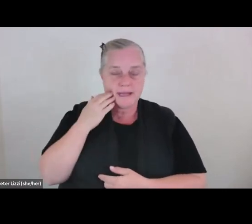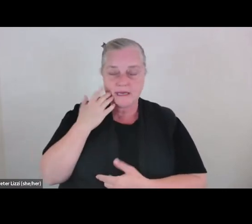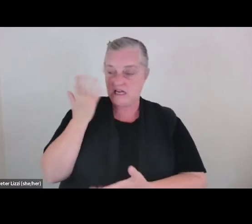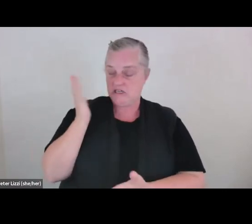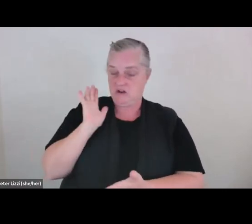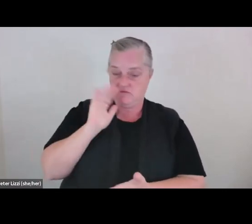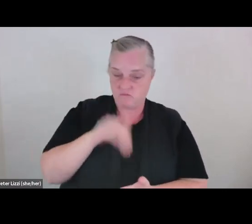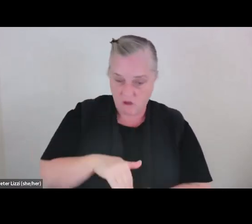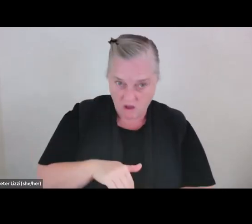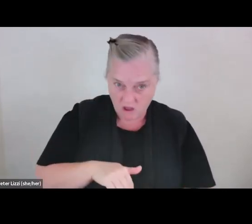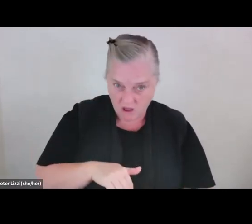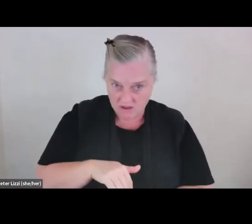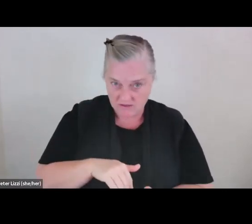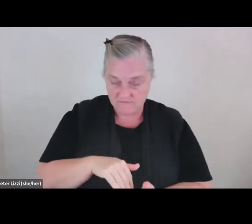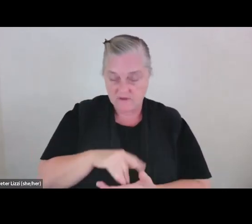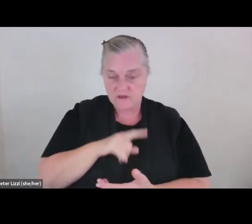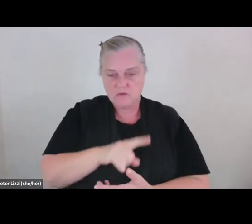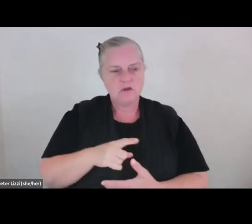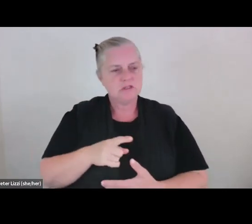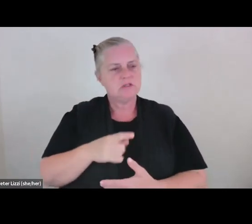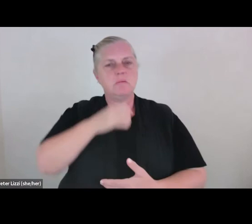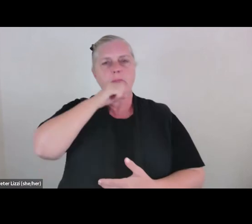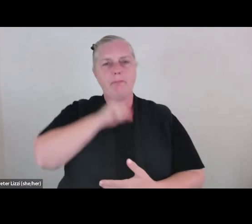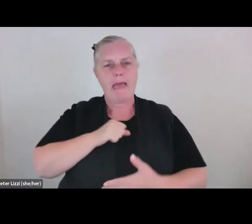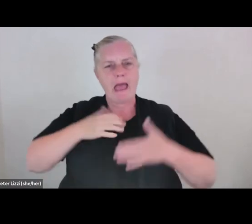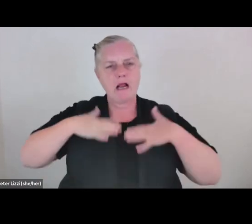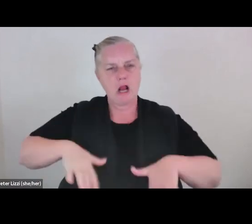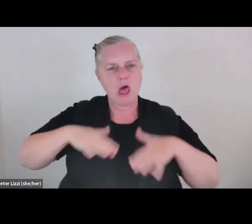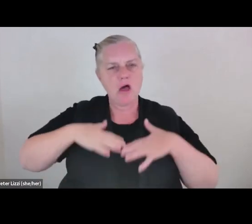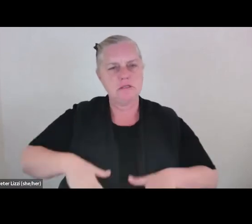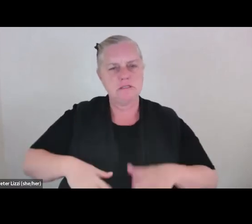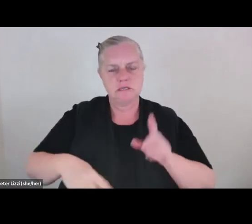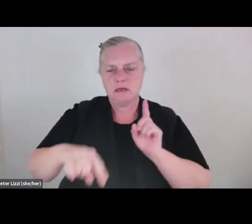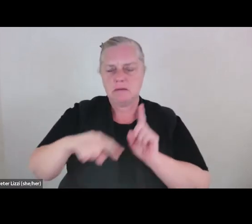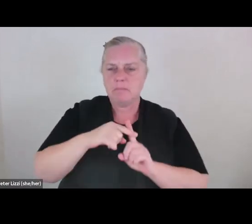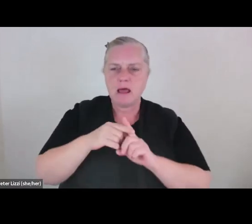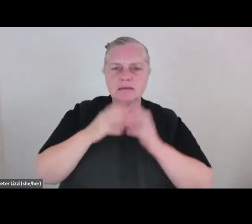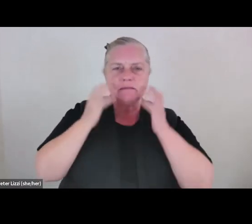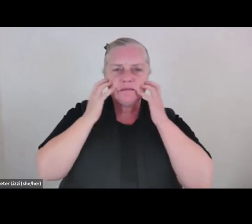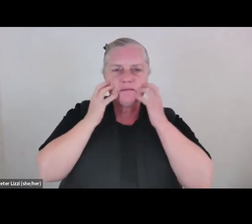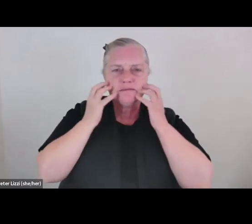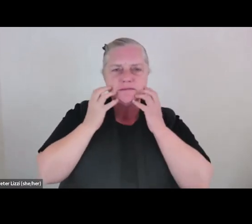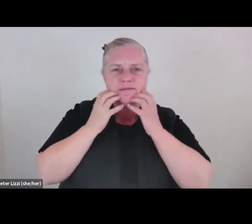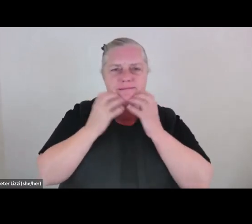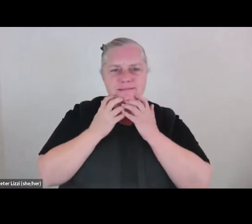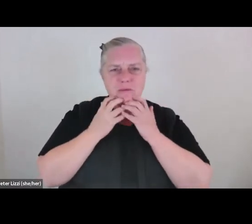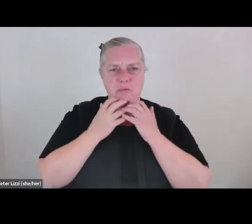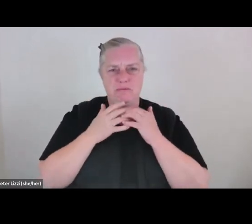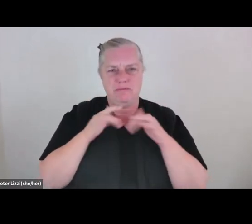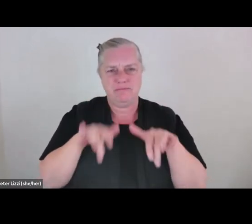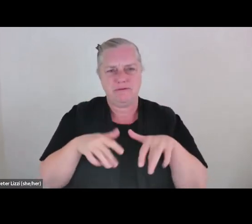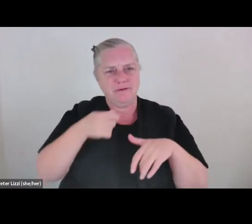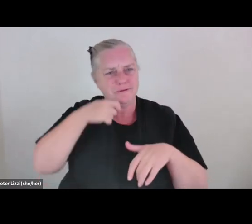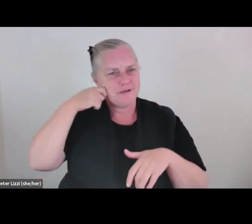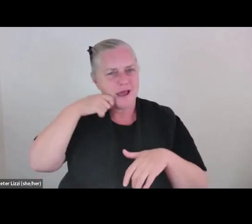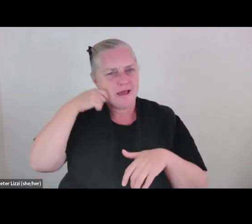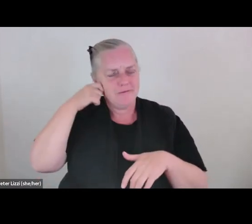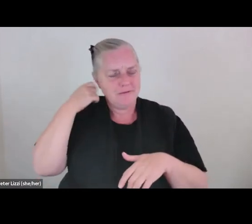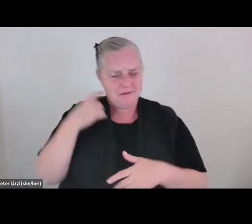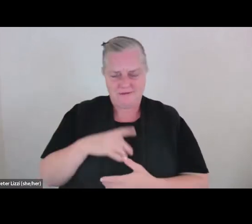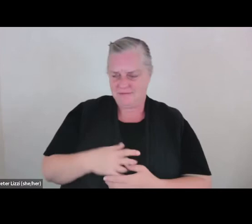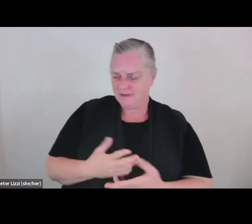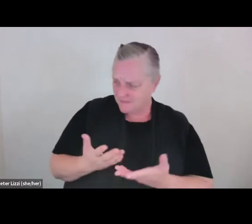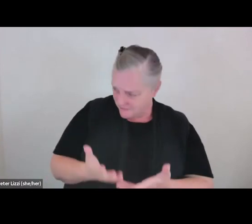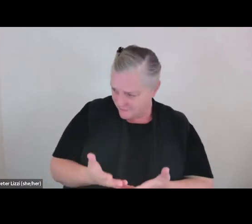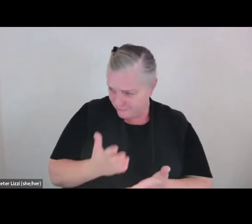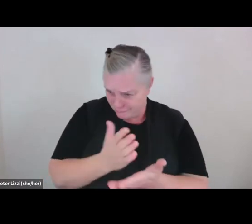okay, we're going to unpack that. If she's been experiencing street-based homelessness or other homelessness issues,